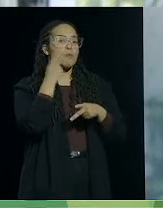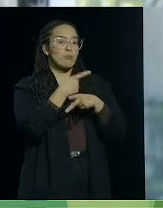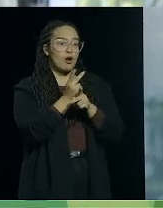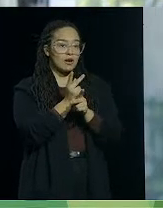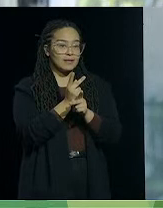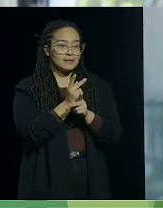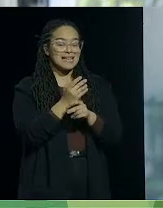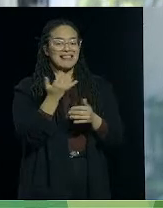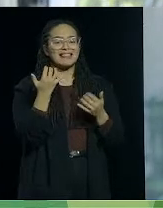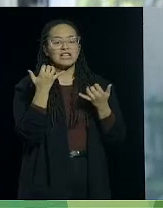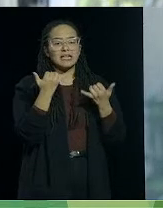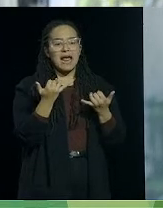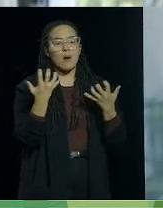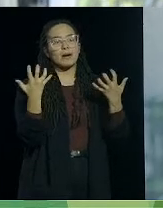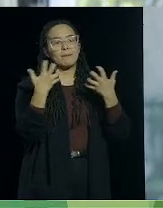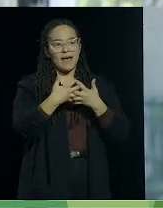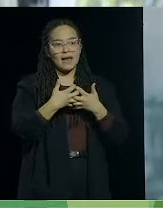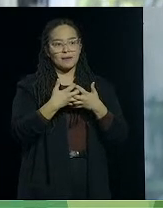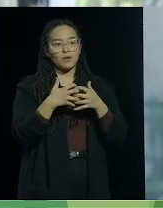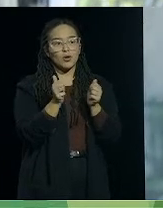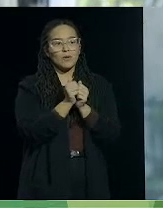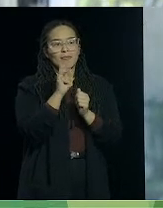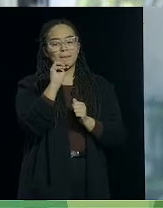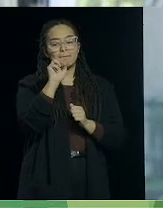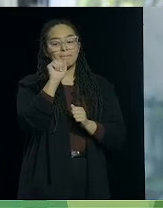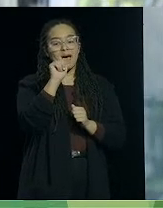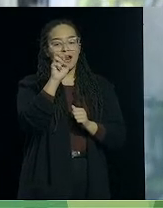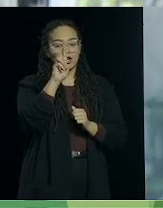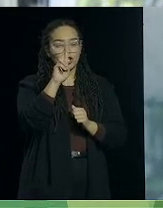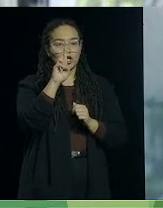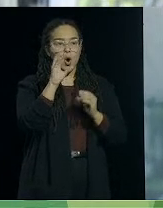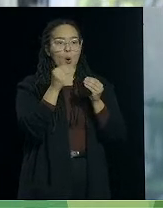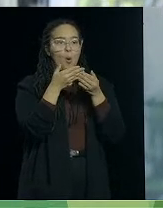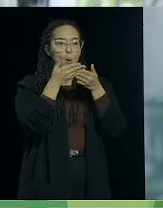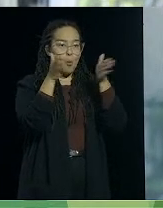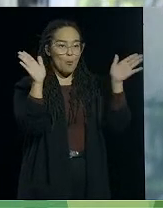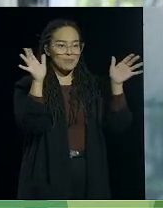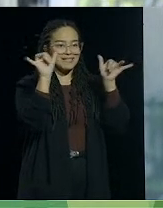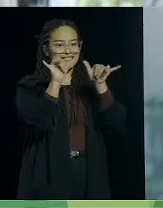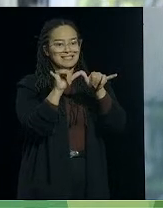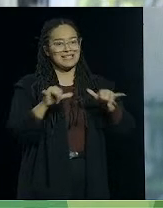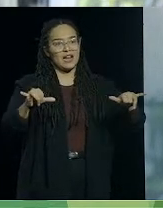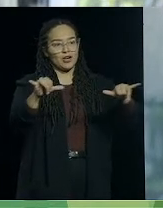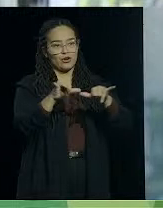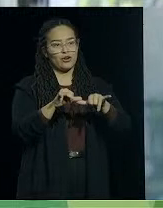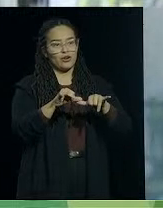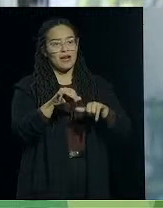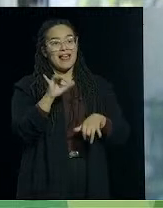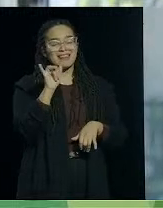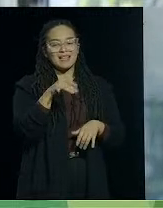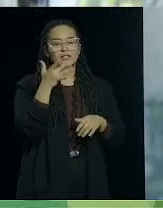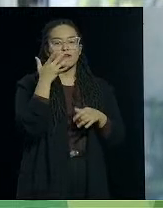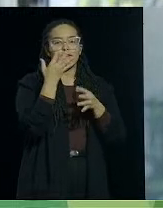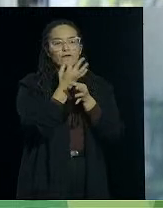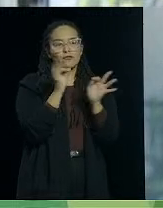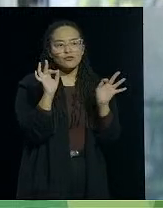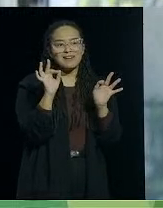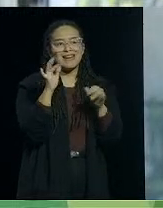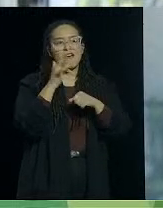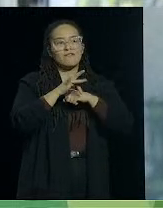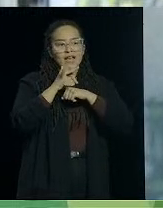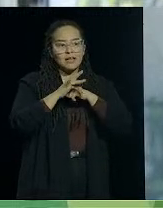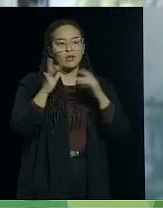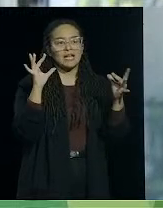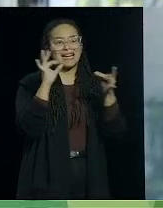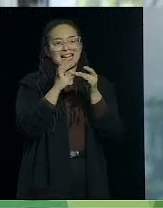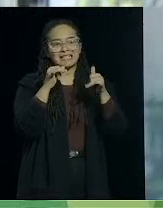are compatible with the Matter open standard. Matter is a freely available connectivity standard for smart home